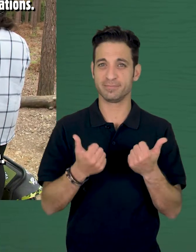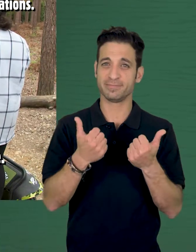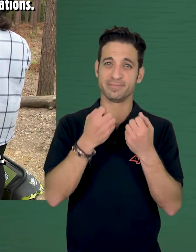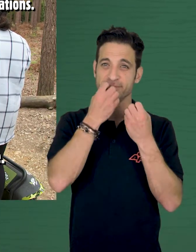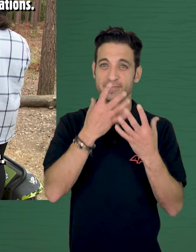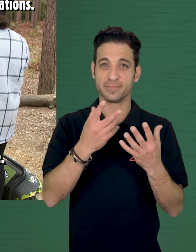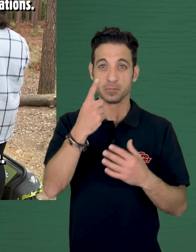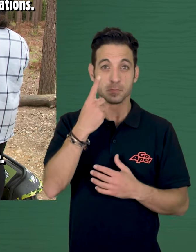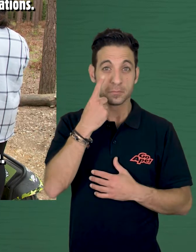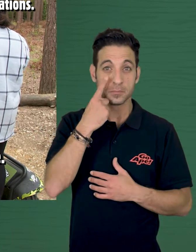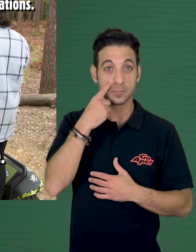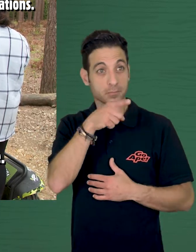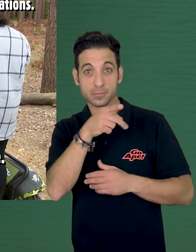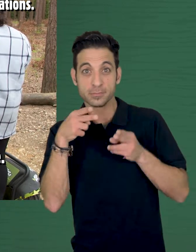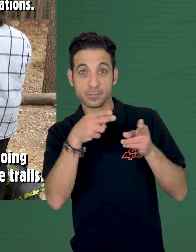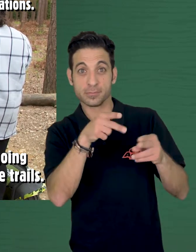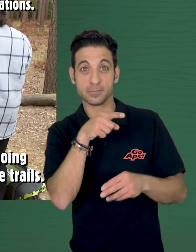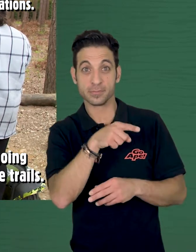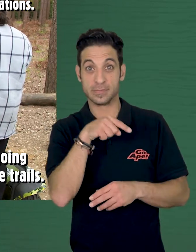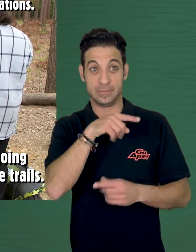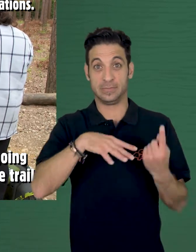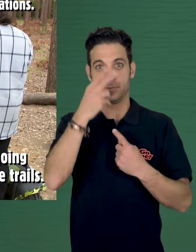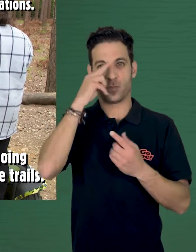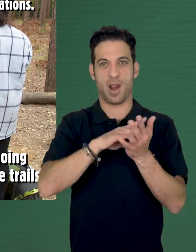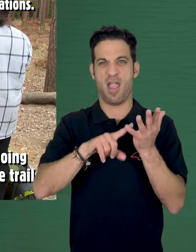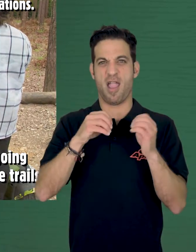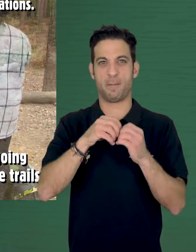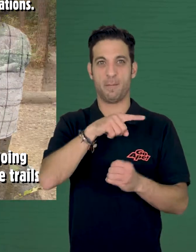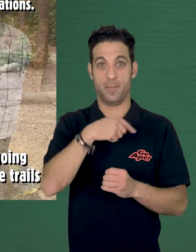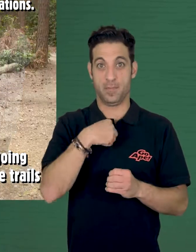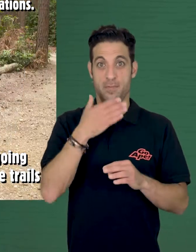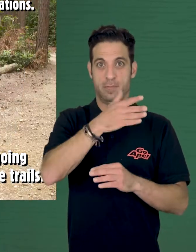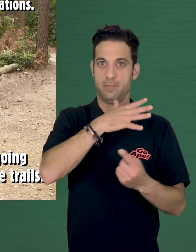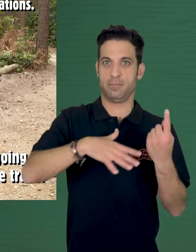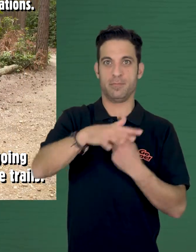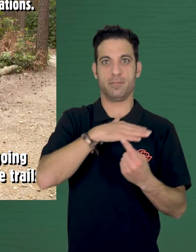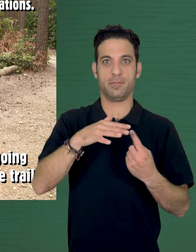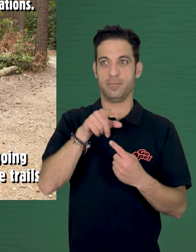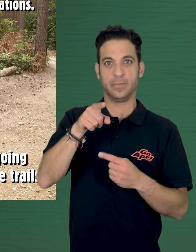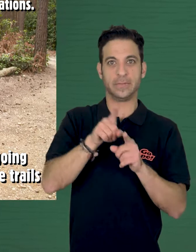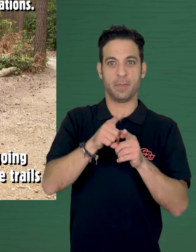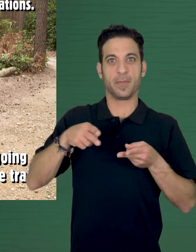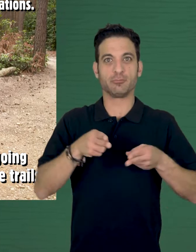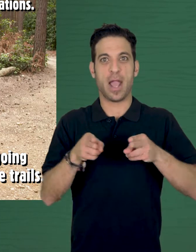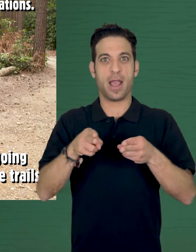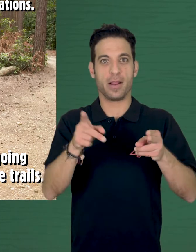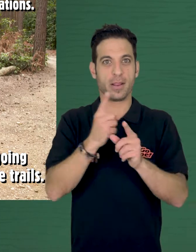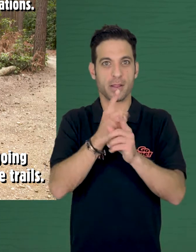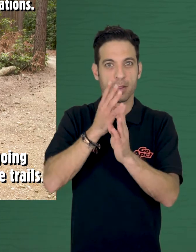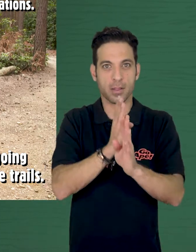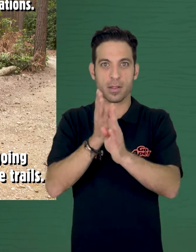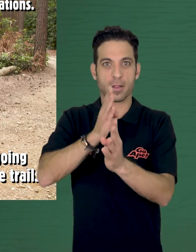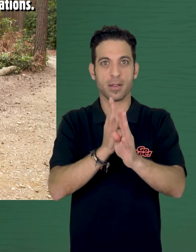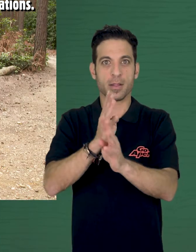Great guys, if you just want to look this way for me. This area we're in is called the hub. This is where I'm going to be based for the duration of the time that you're